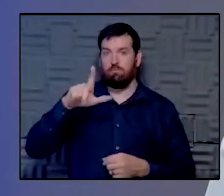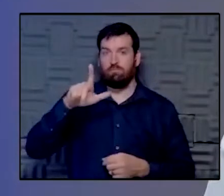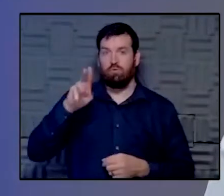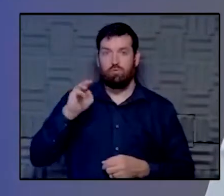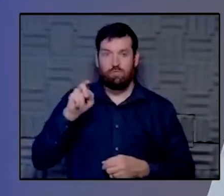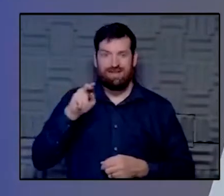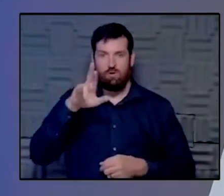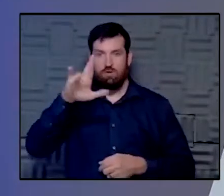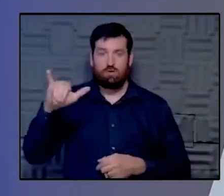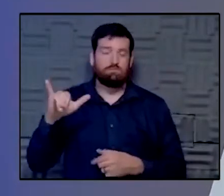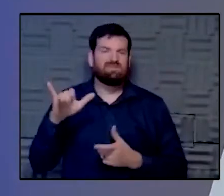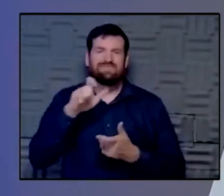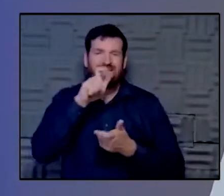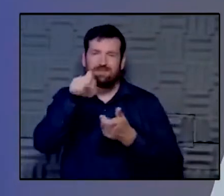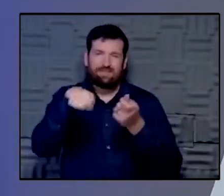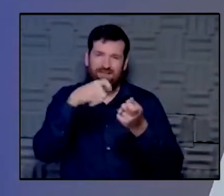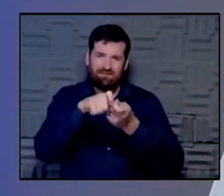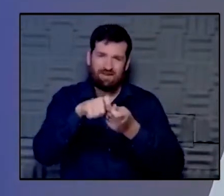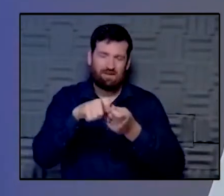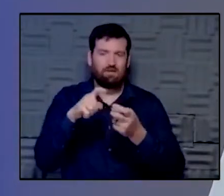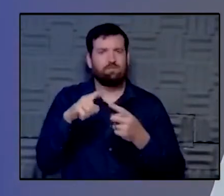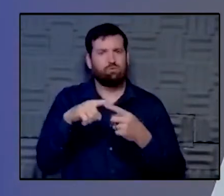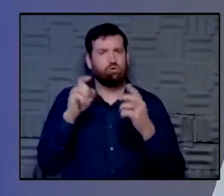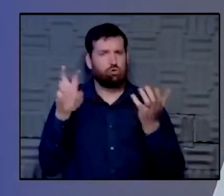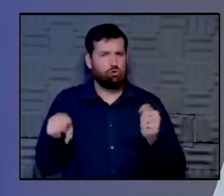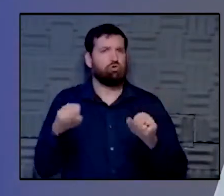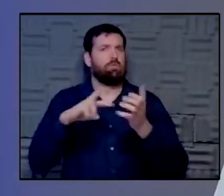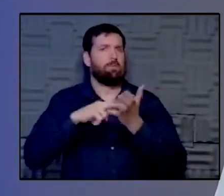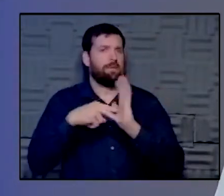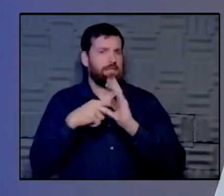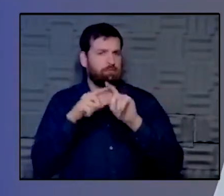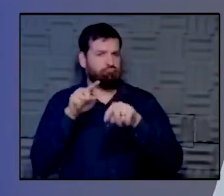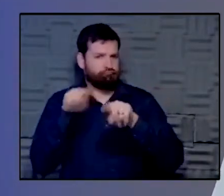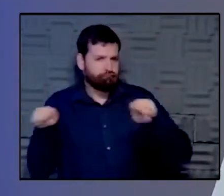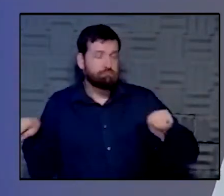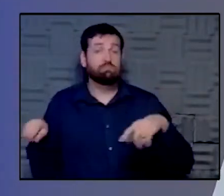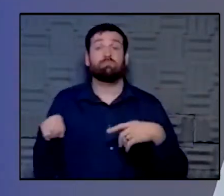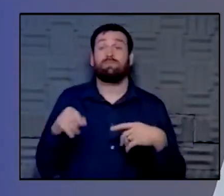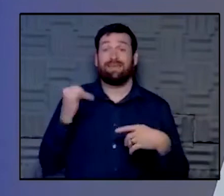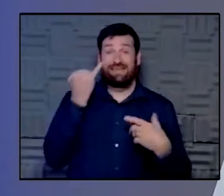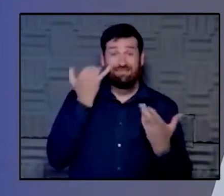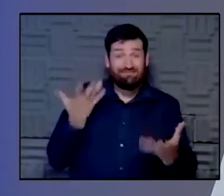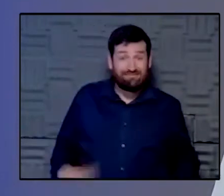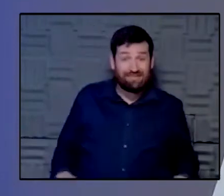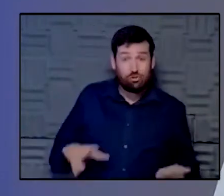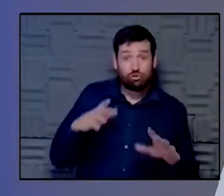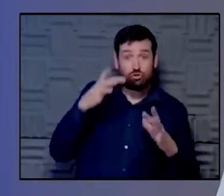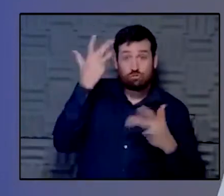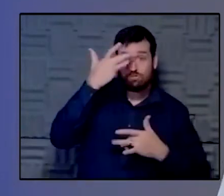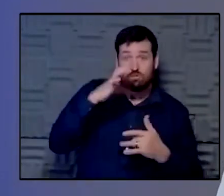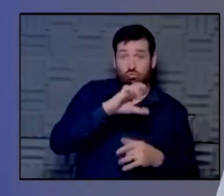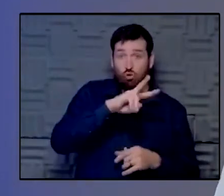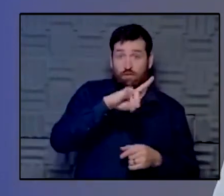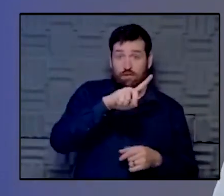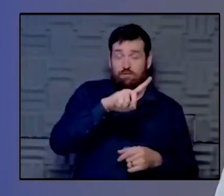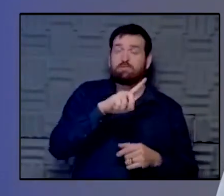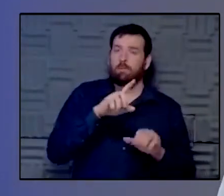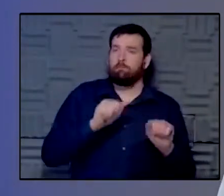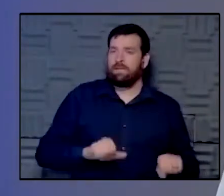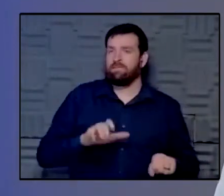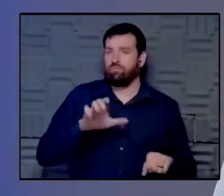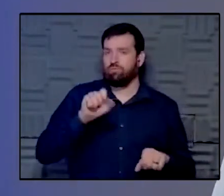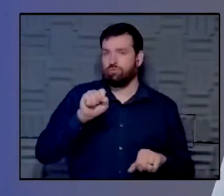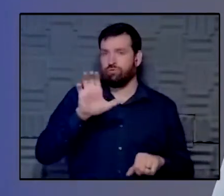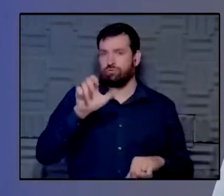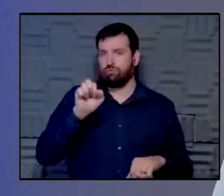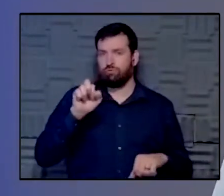finding. It could mean a lot of things. If you've had it after COVID, it is probably some degree of scarring or